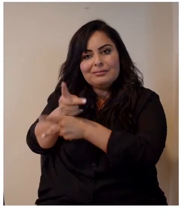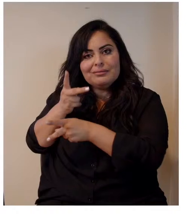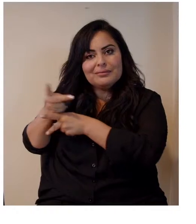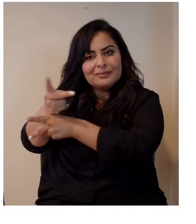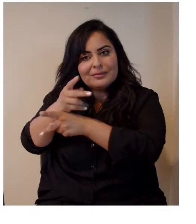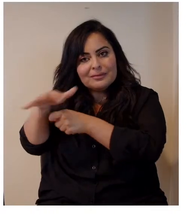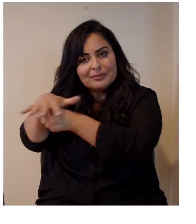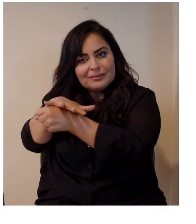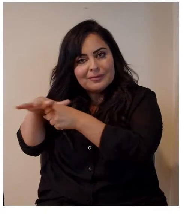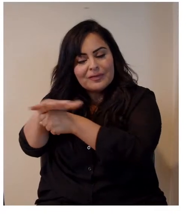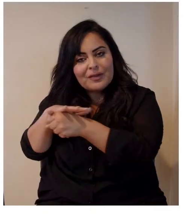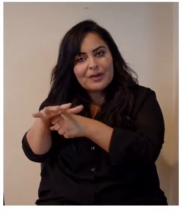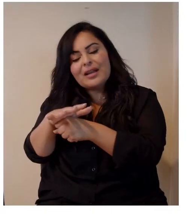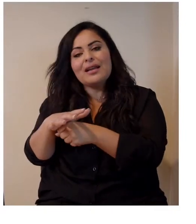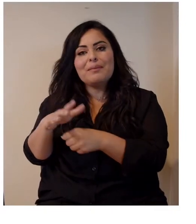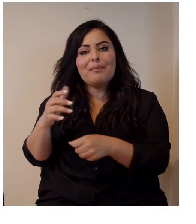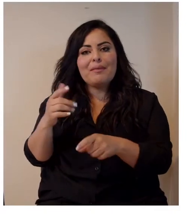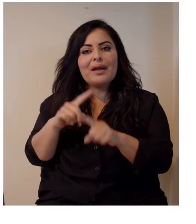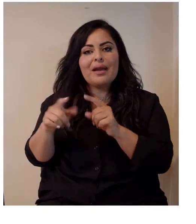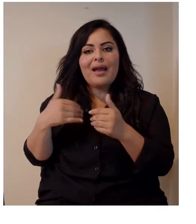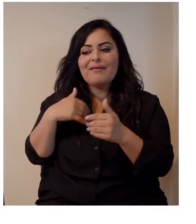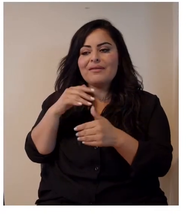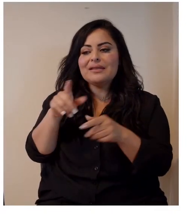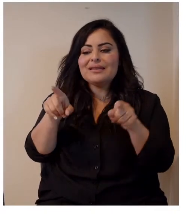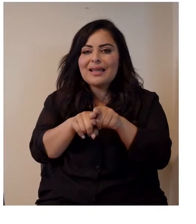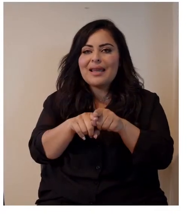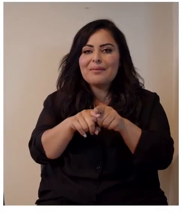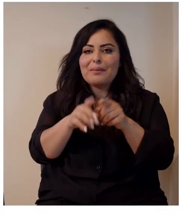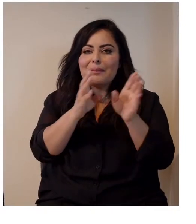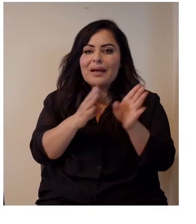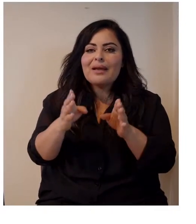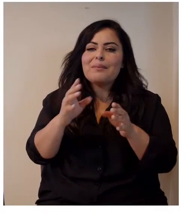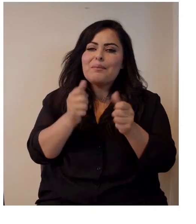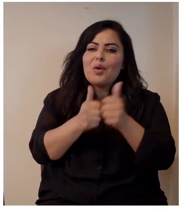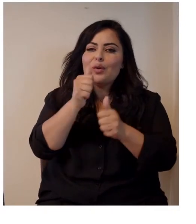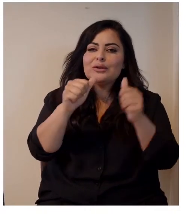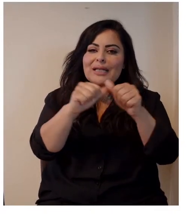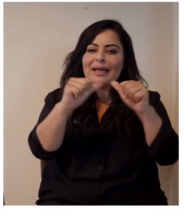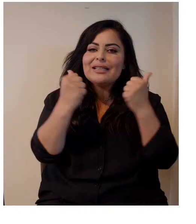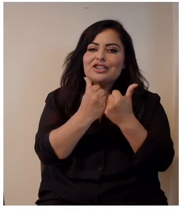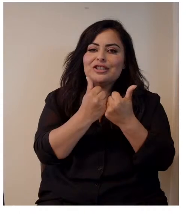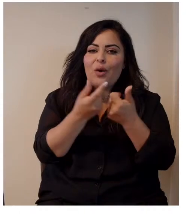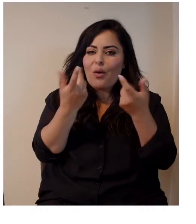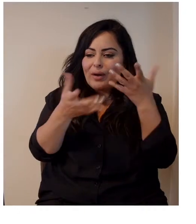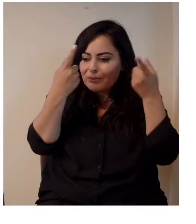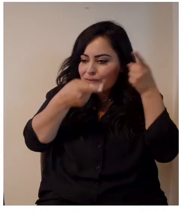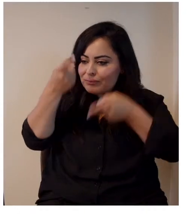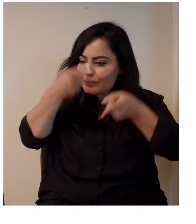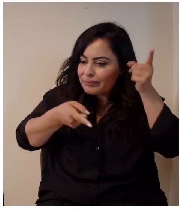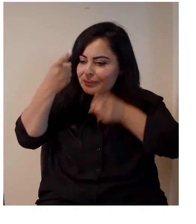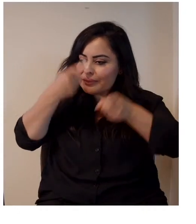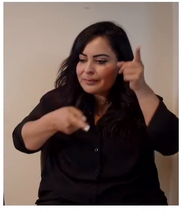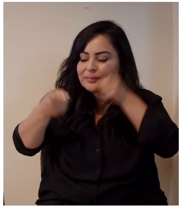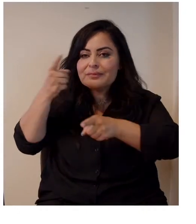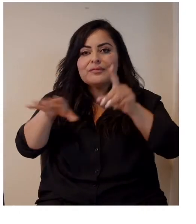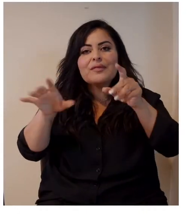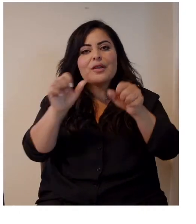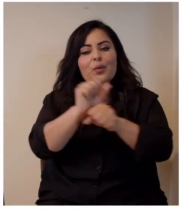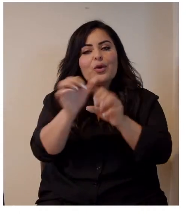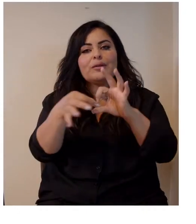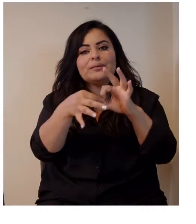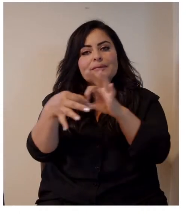but there's pretty much a standard template that all the agencies will use and kind of agree to. And so,